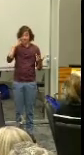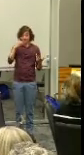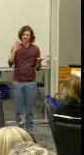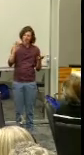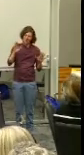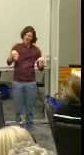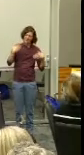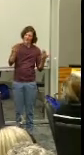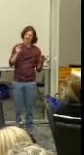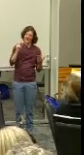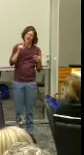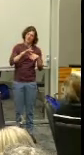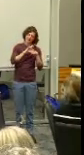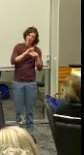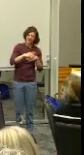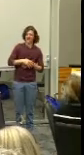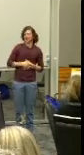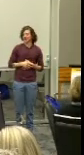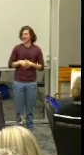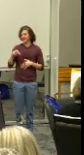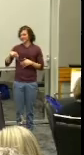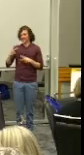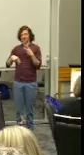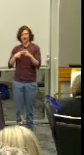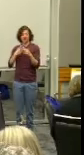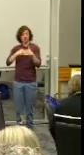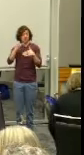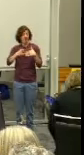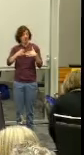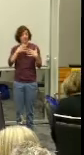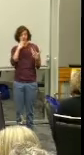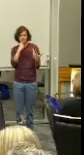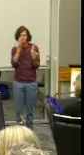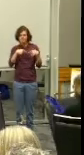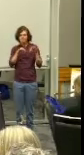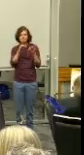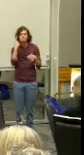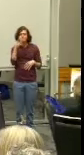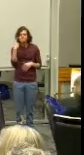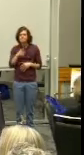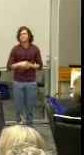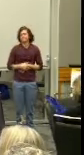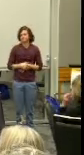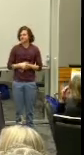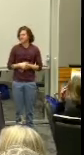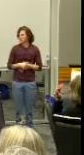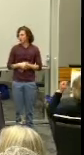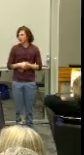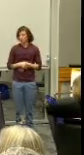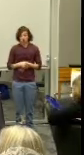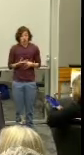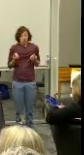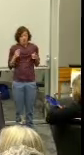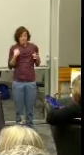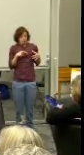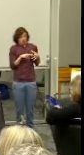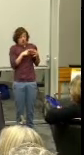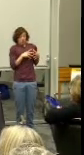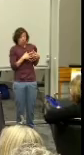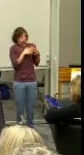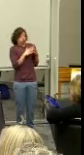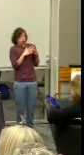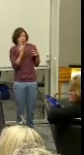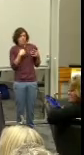context about why projects like this matter. And so since our existence, when we ask folks with